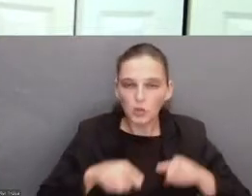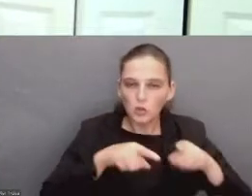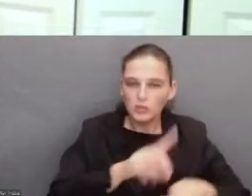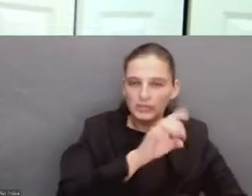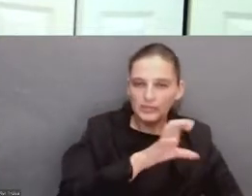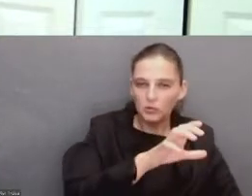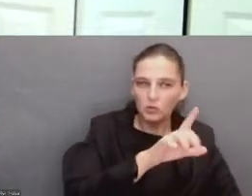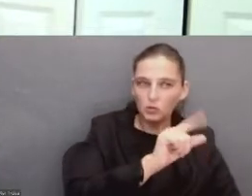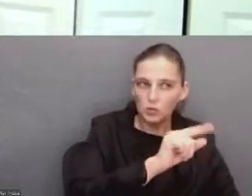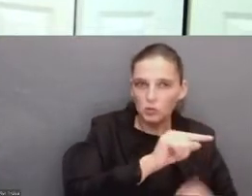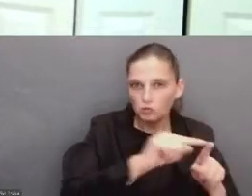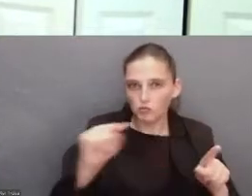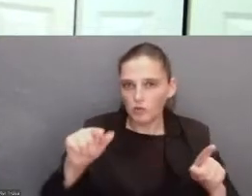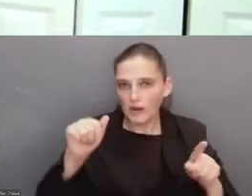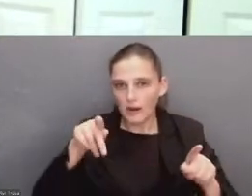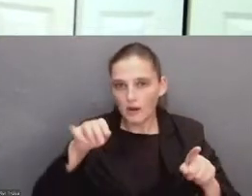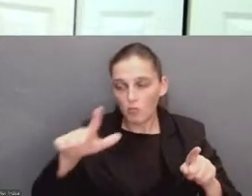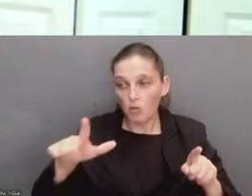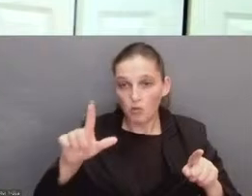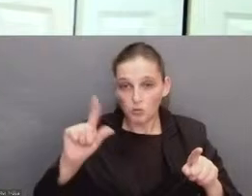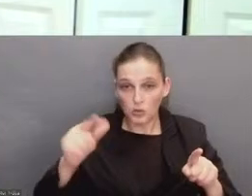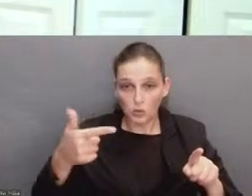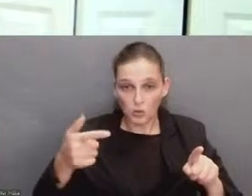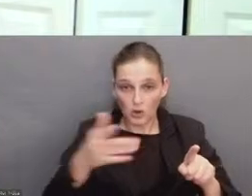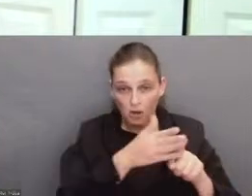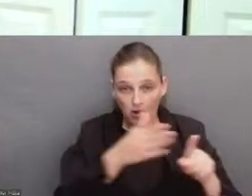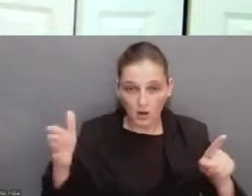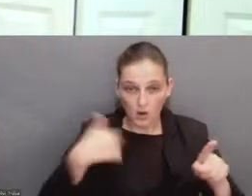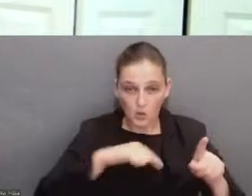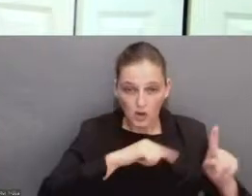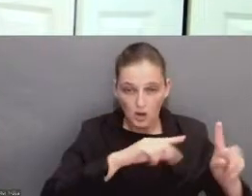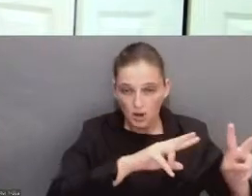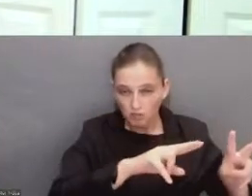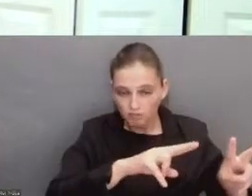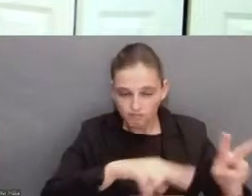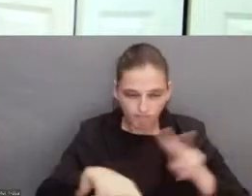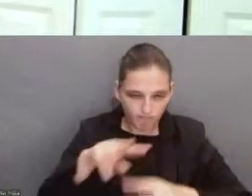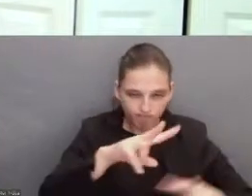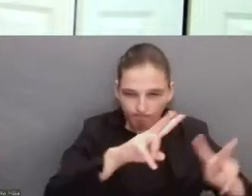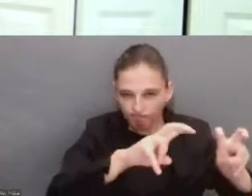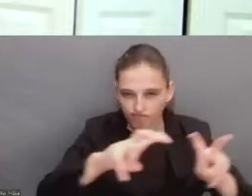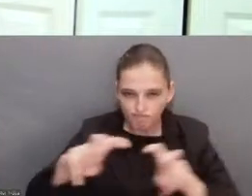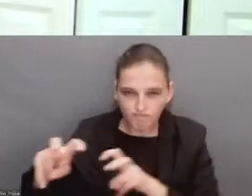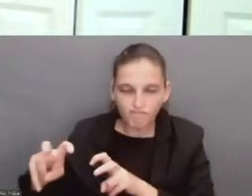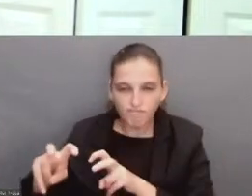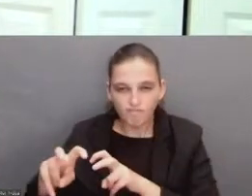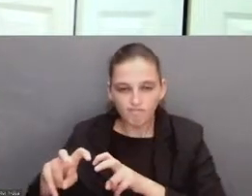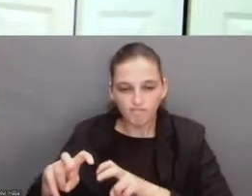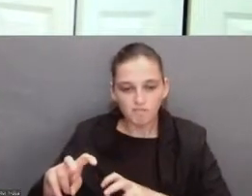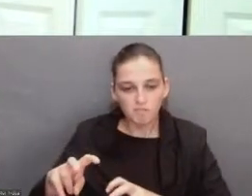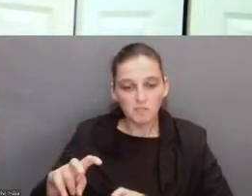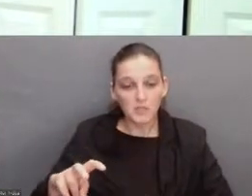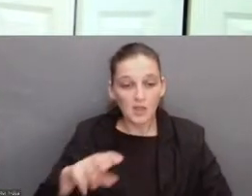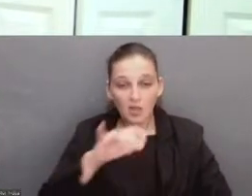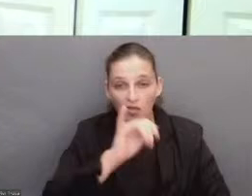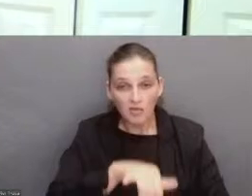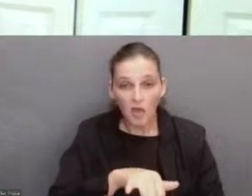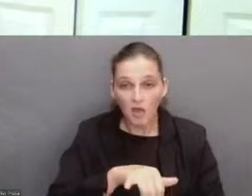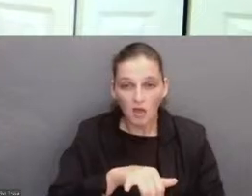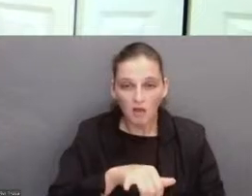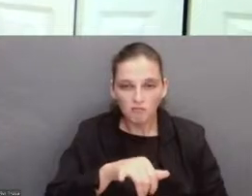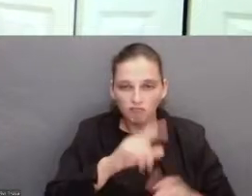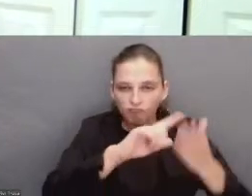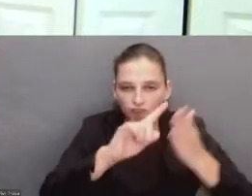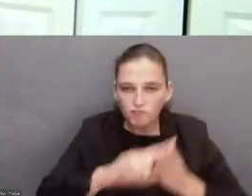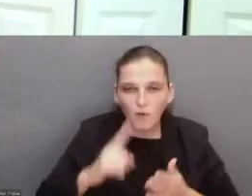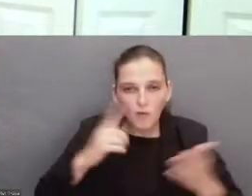of 2021, and it was designed specifically to fill the existing COVID-19 data gaps